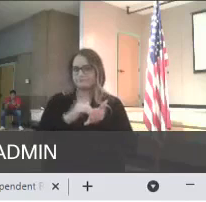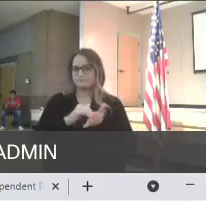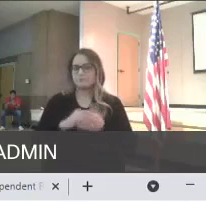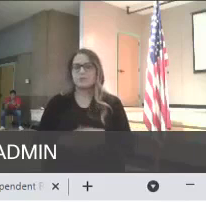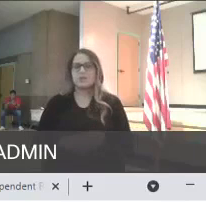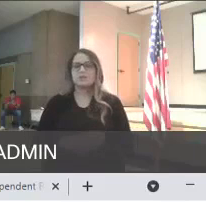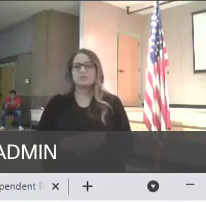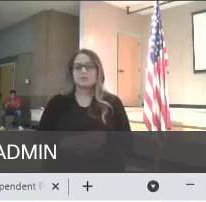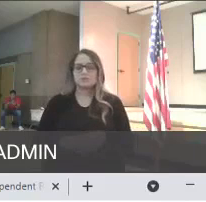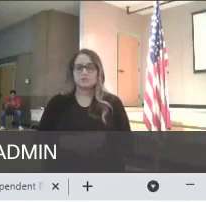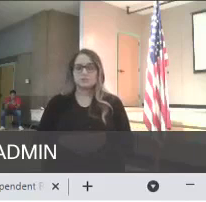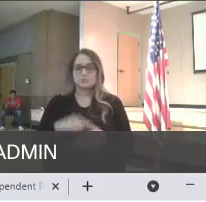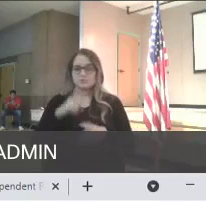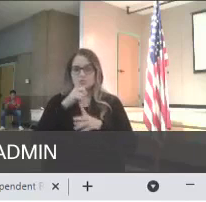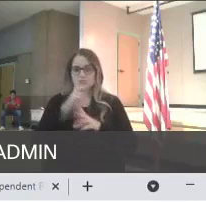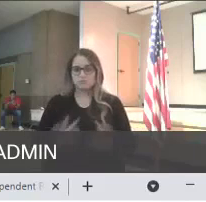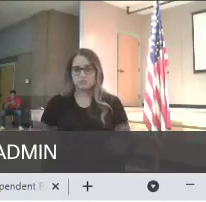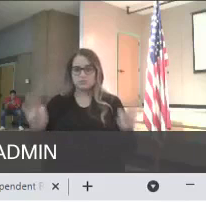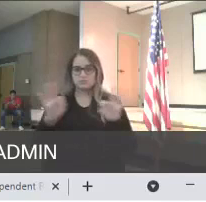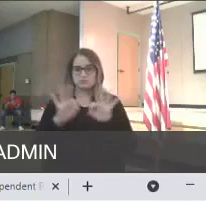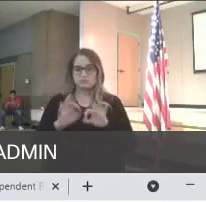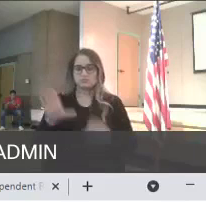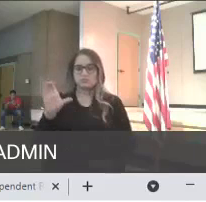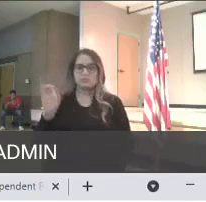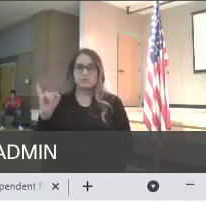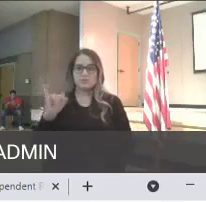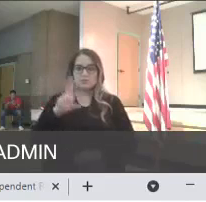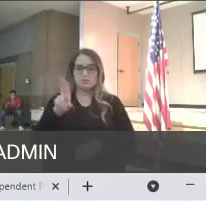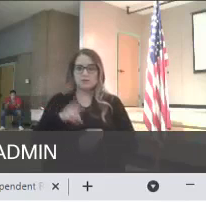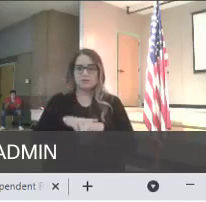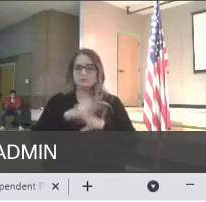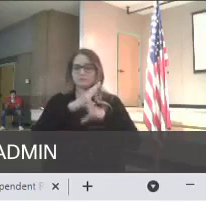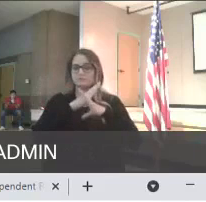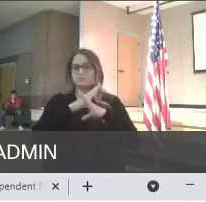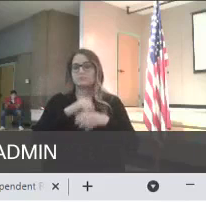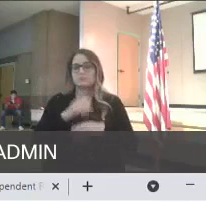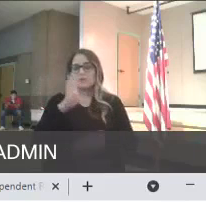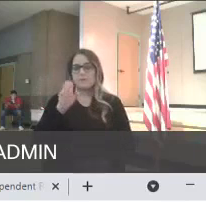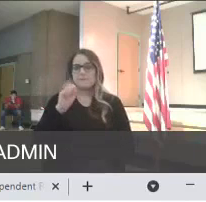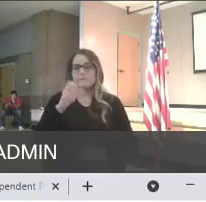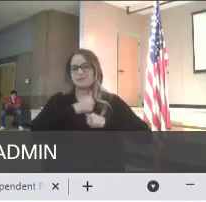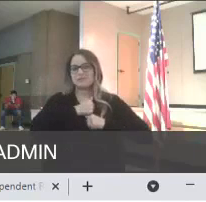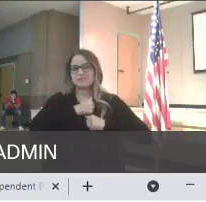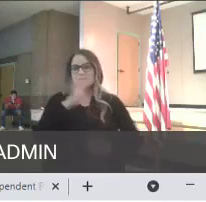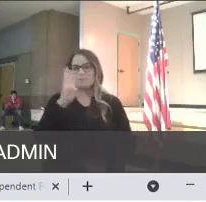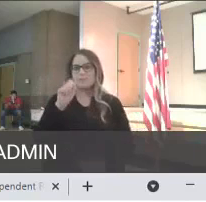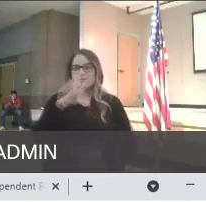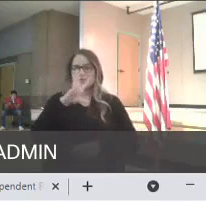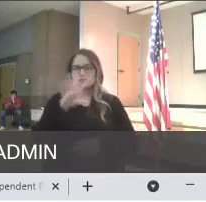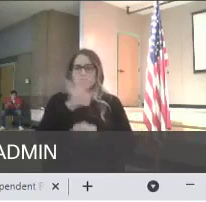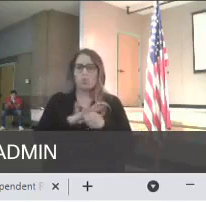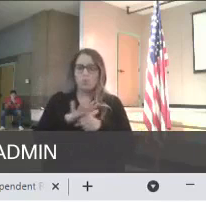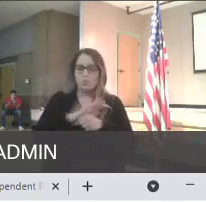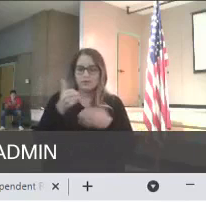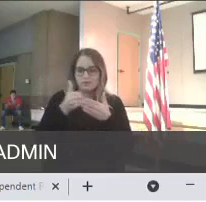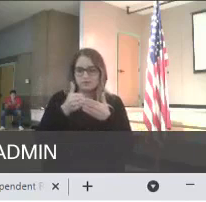are significant community of interest dealing with national defense and the bases that are within our area. We're able